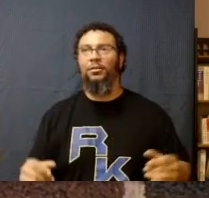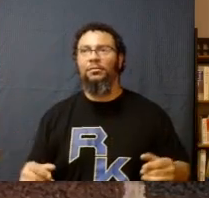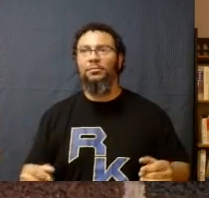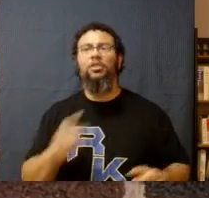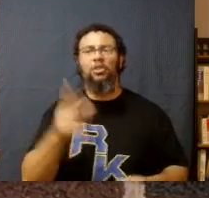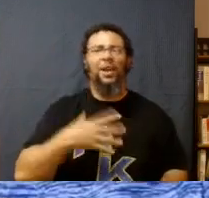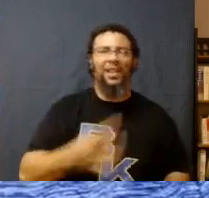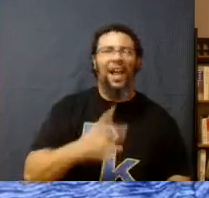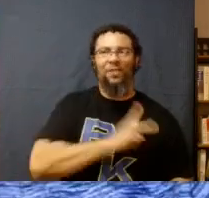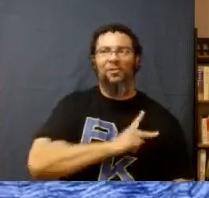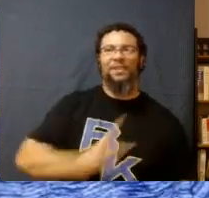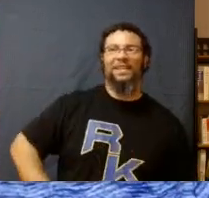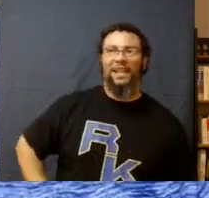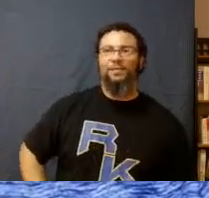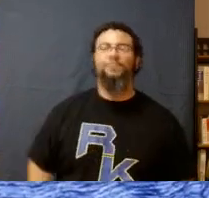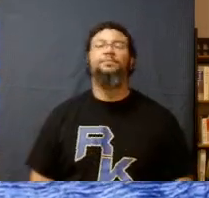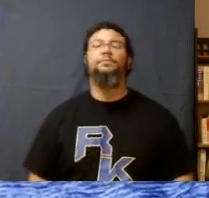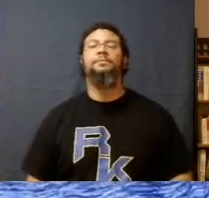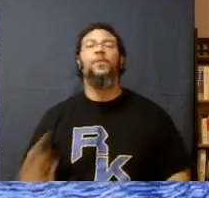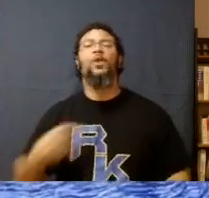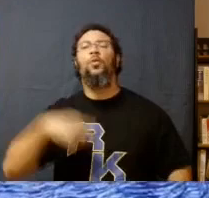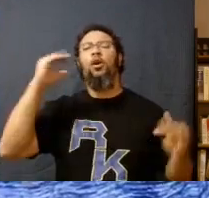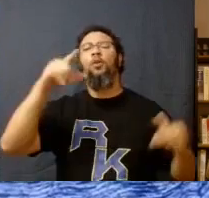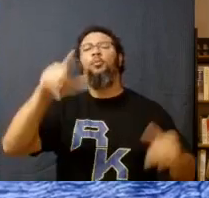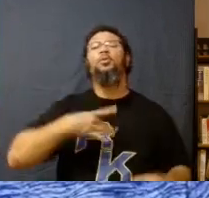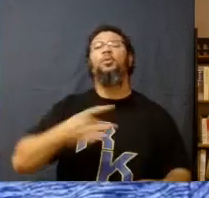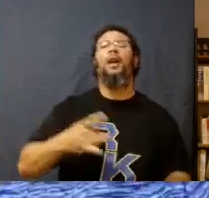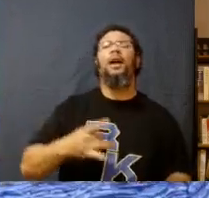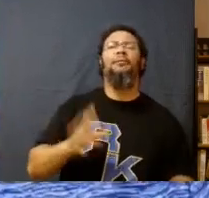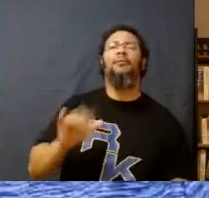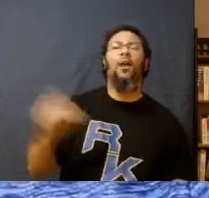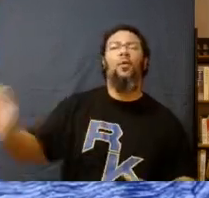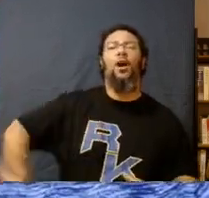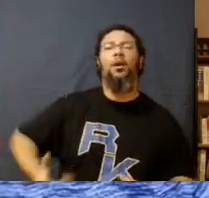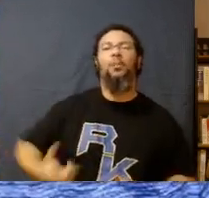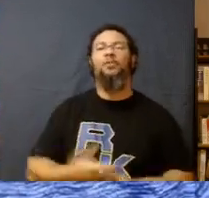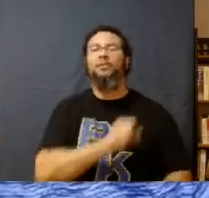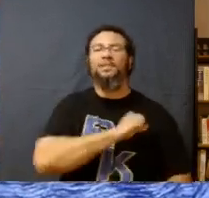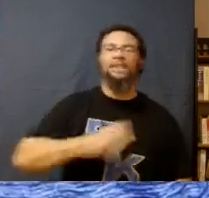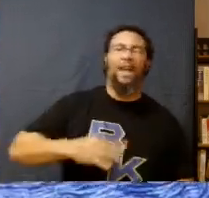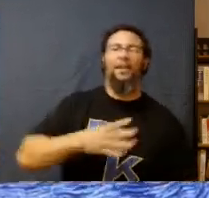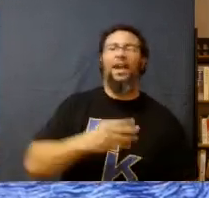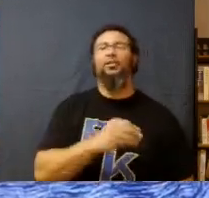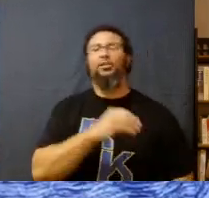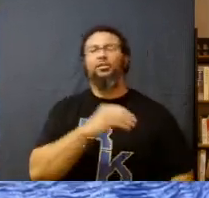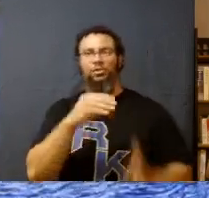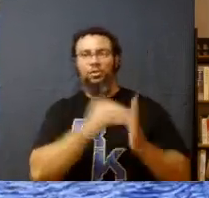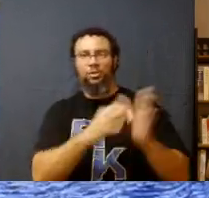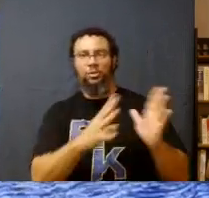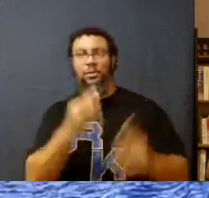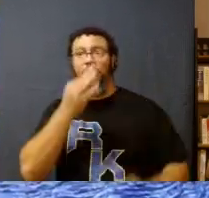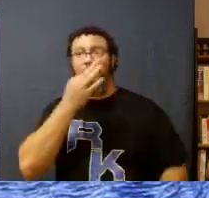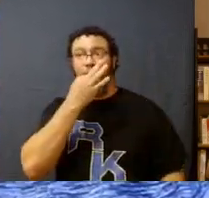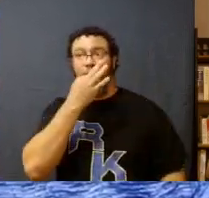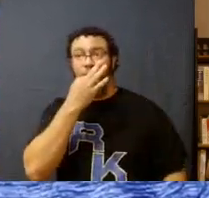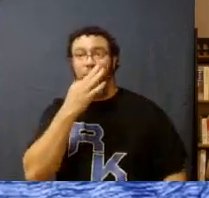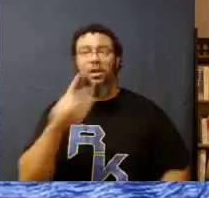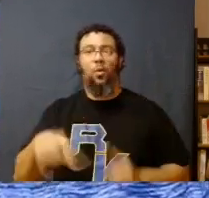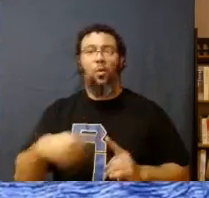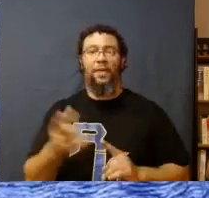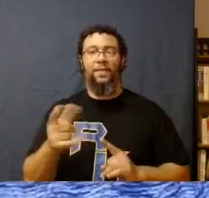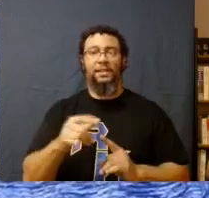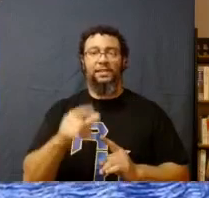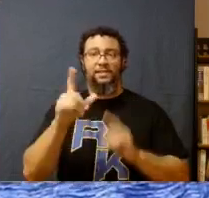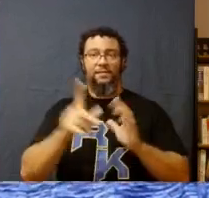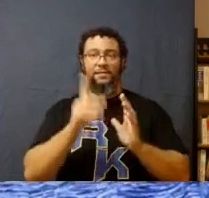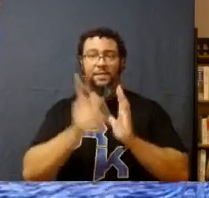like Rufus King. We hope you enjoyed that welcome from some of our staff and from some of our students. In a moment, once this YouTube video is done, you're going to